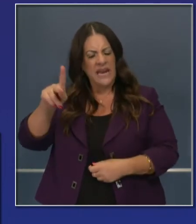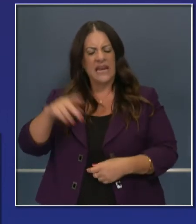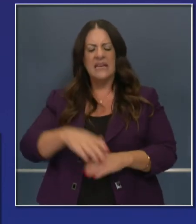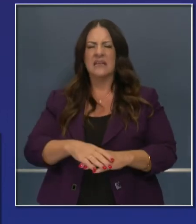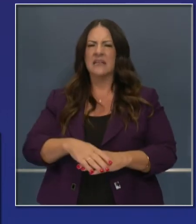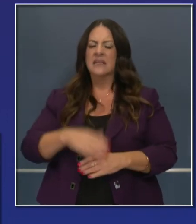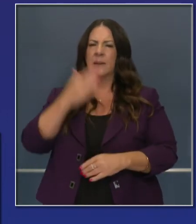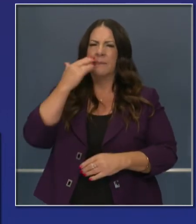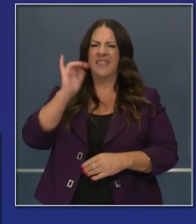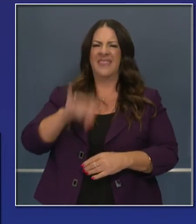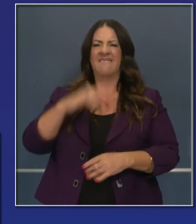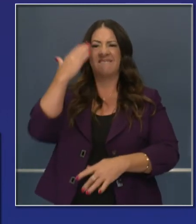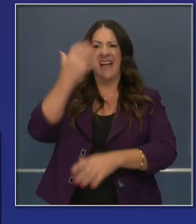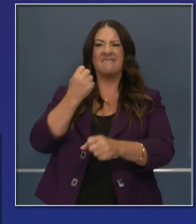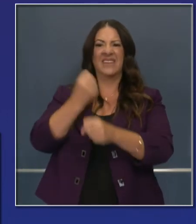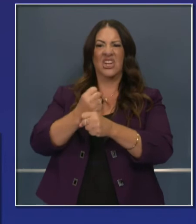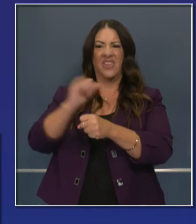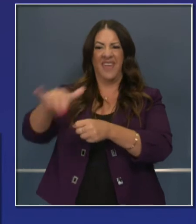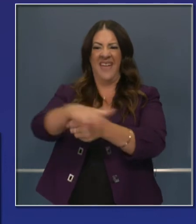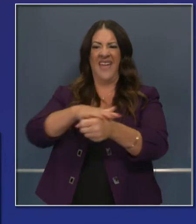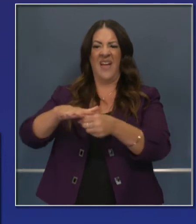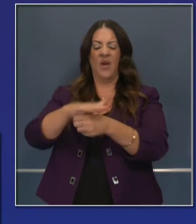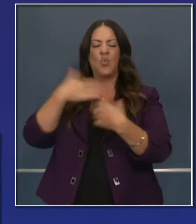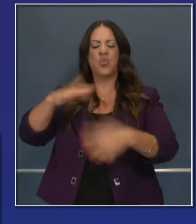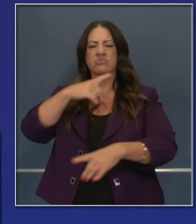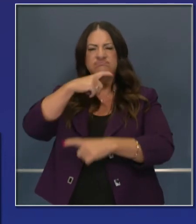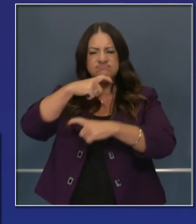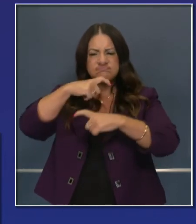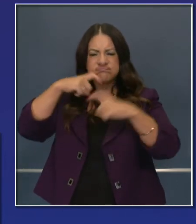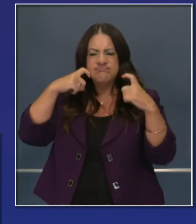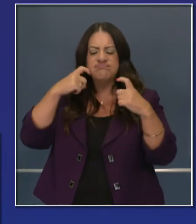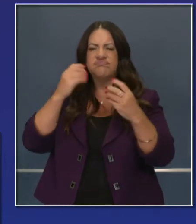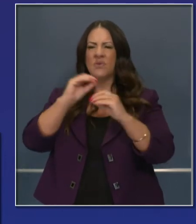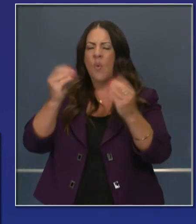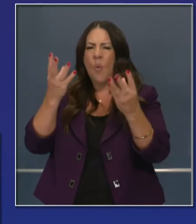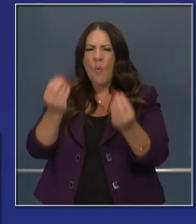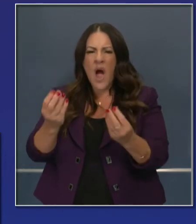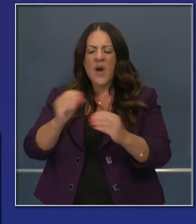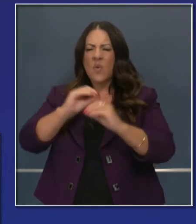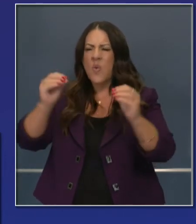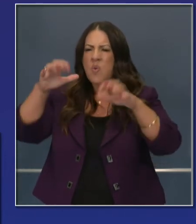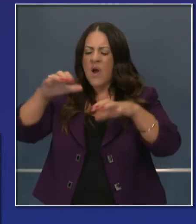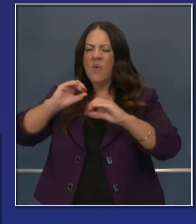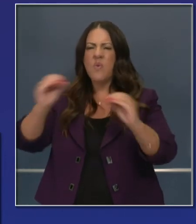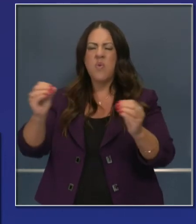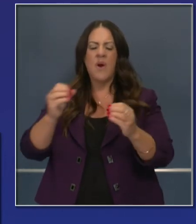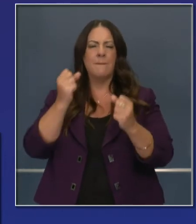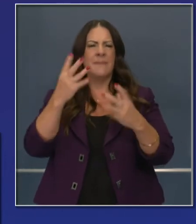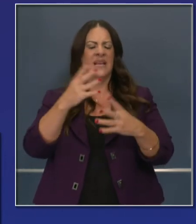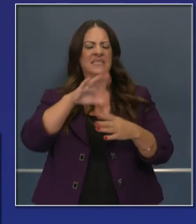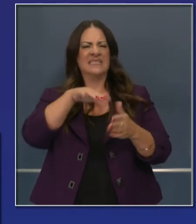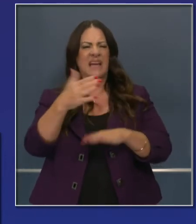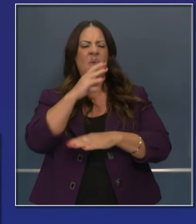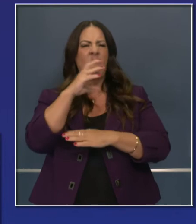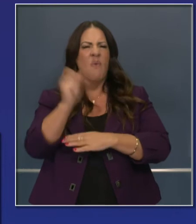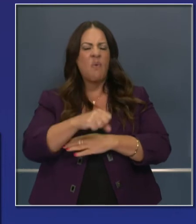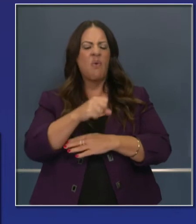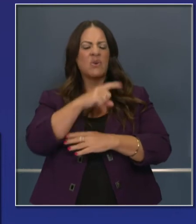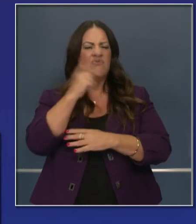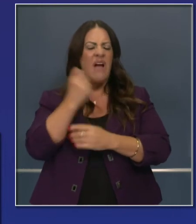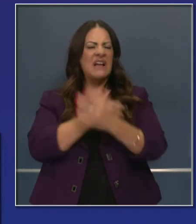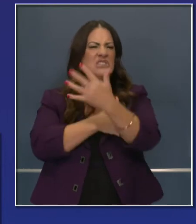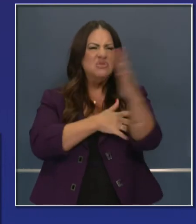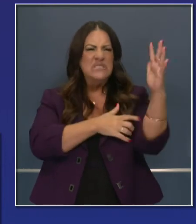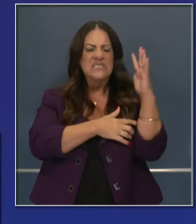that 5-year historic drought, the number of trees that are burned, and some of the territory that it's being